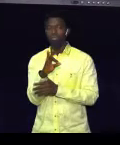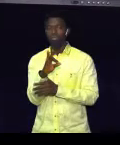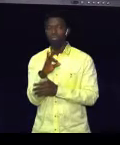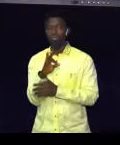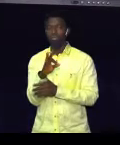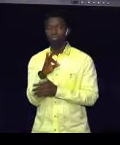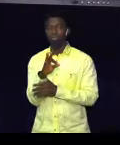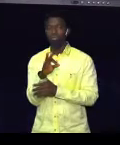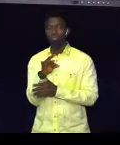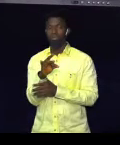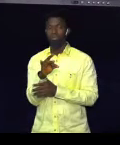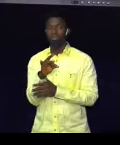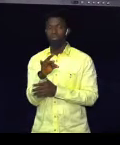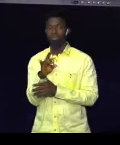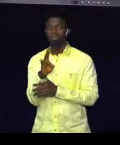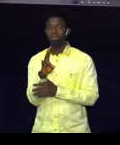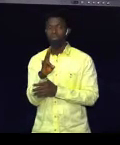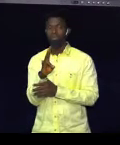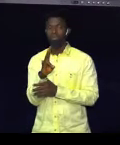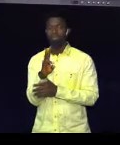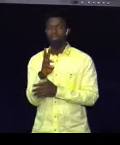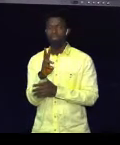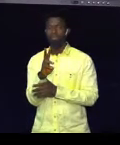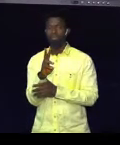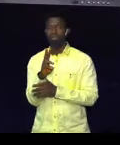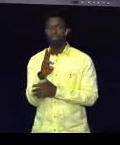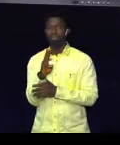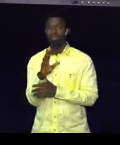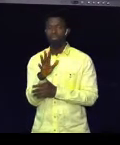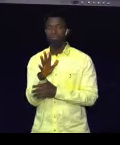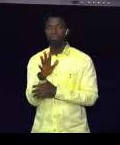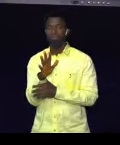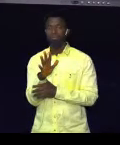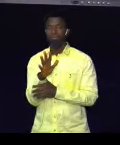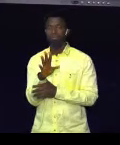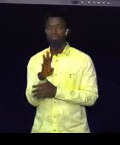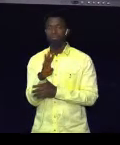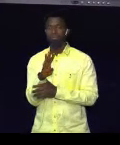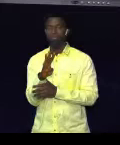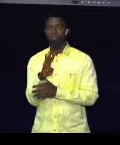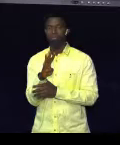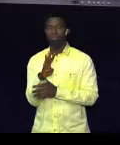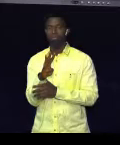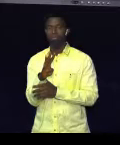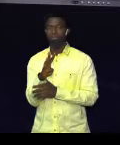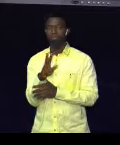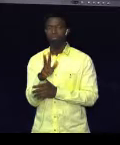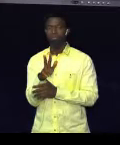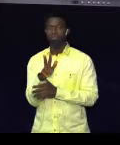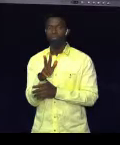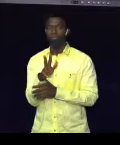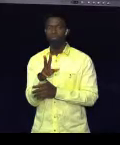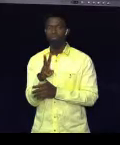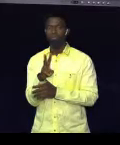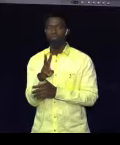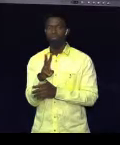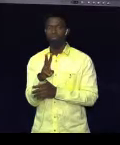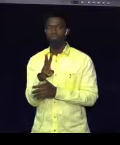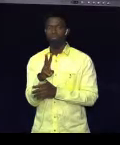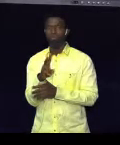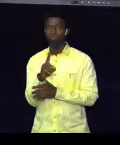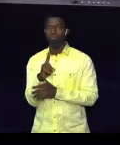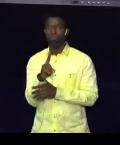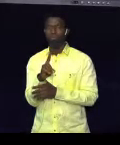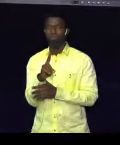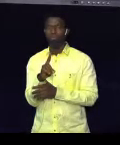10, 9, 8, 7, 6, 5, 4,